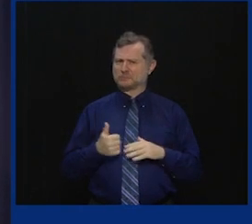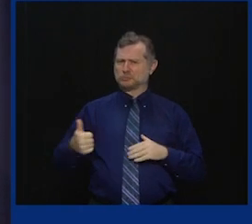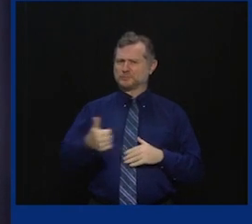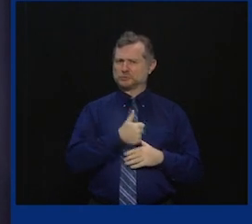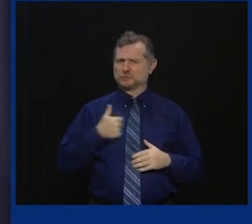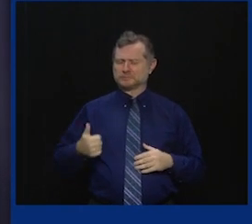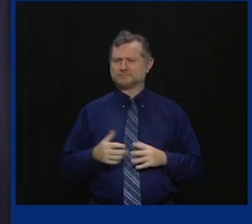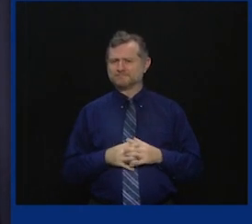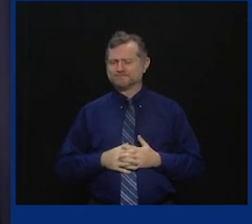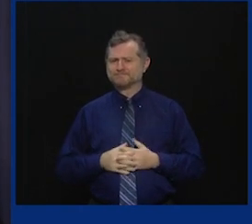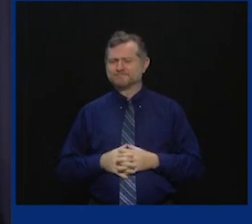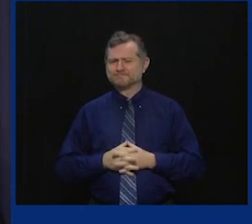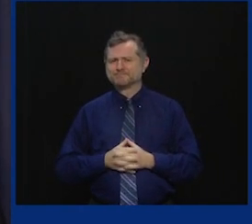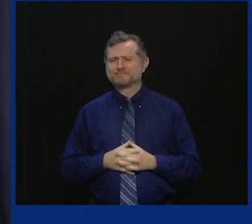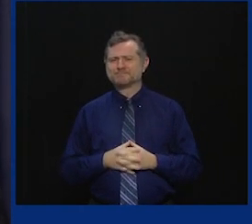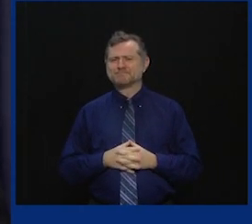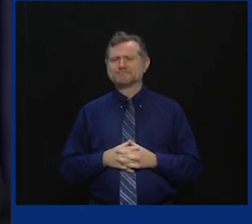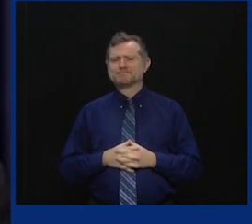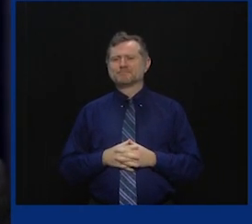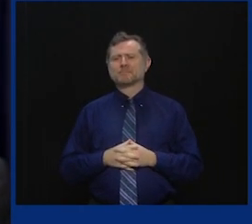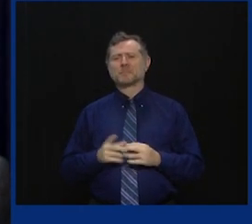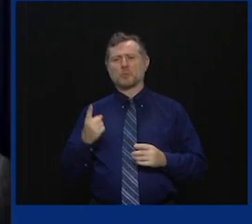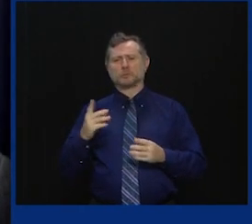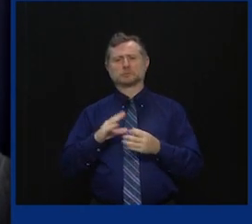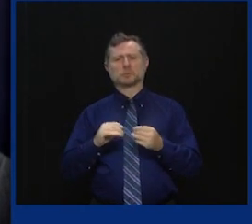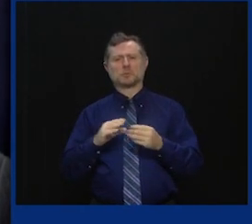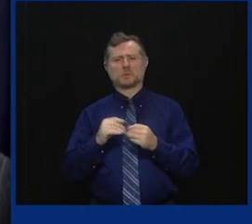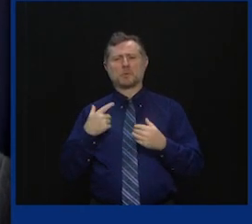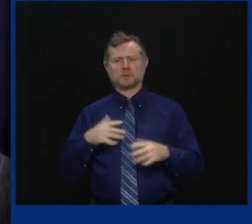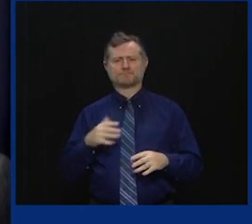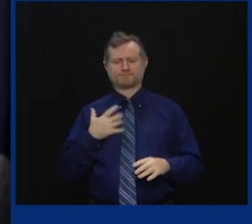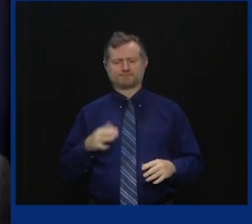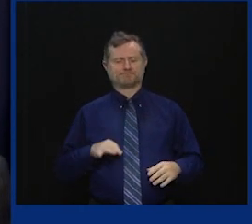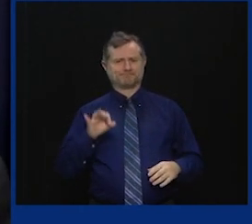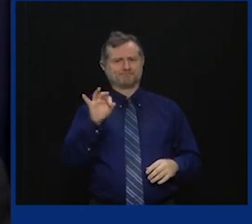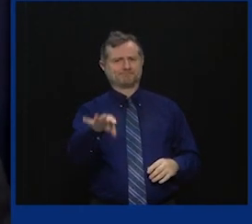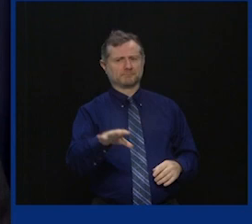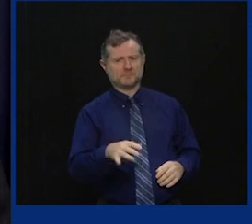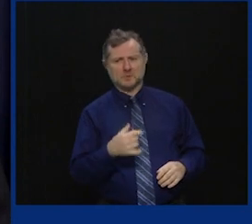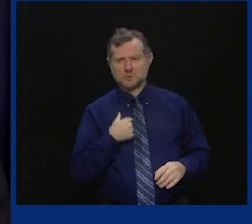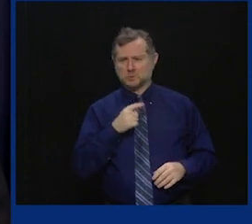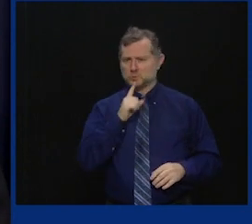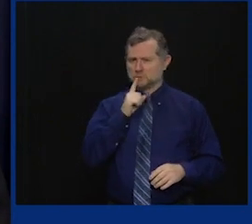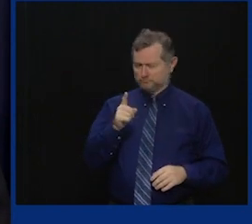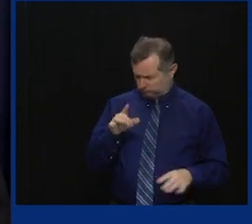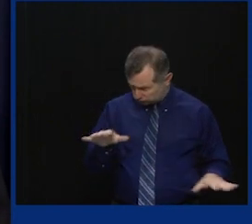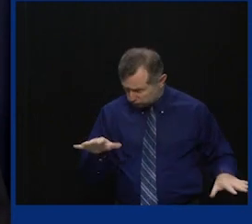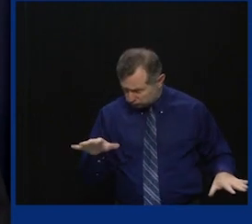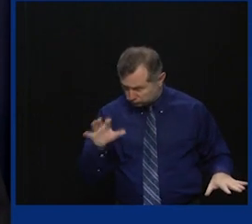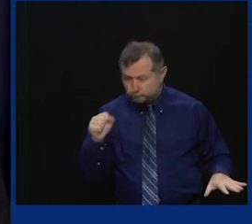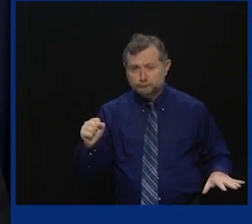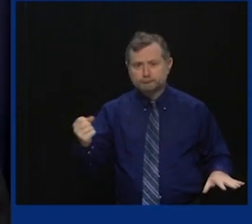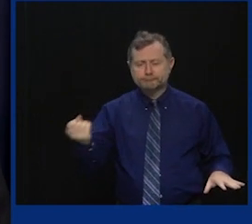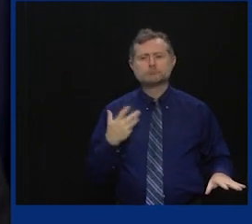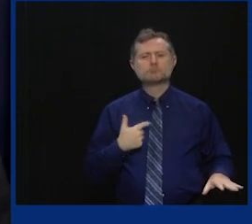A story that I wanted to leave with you that really compelled and moved me to do everything I can for the last few years, I